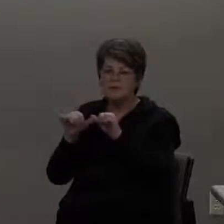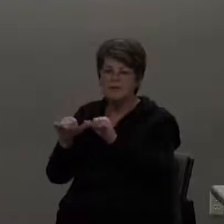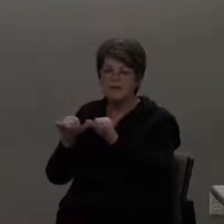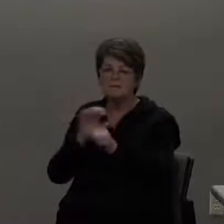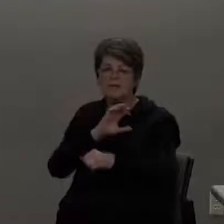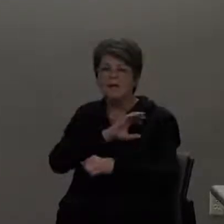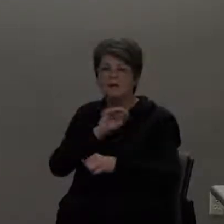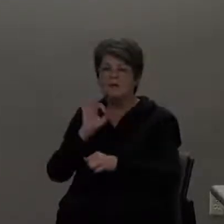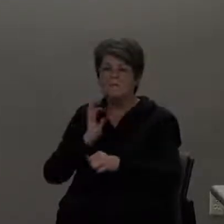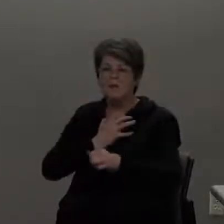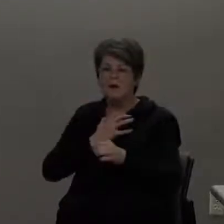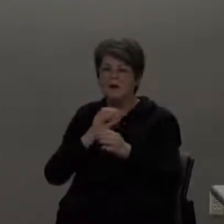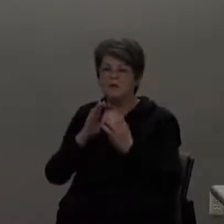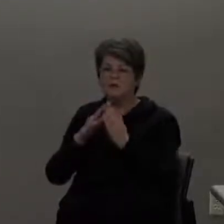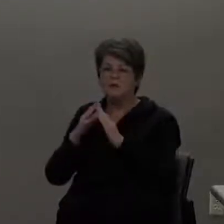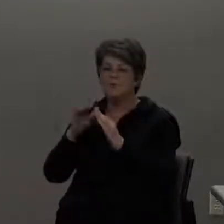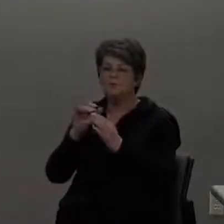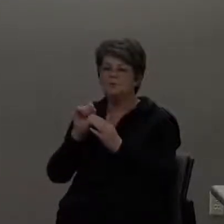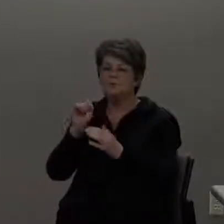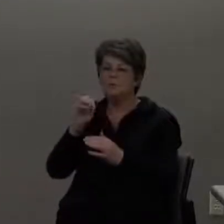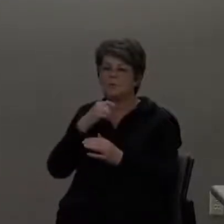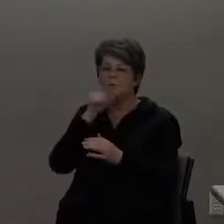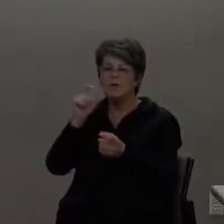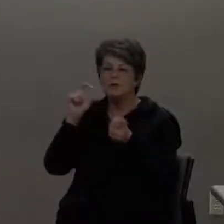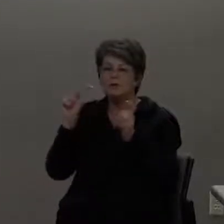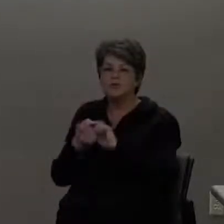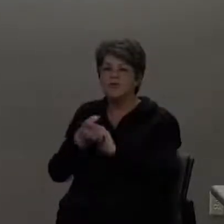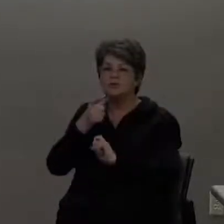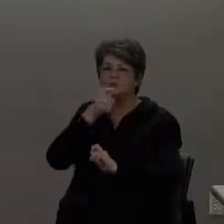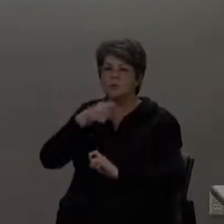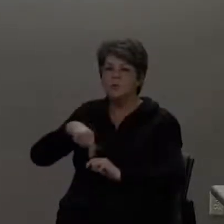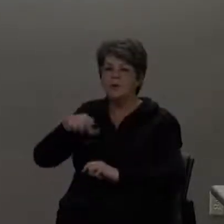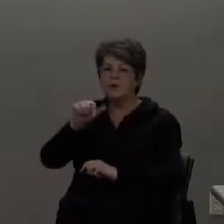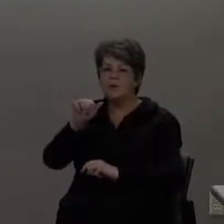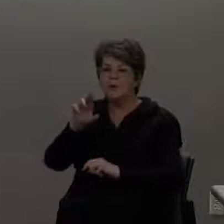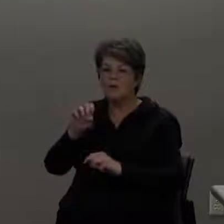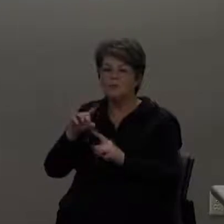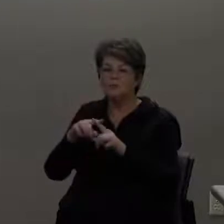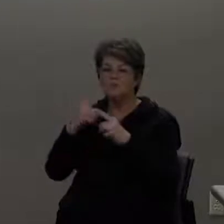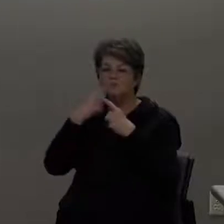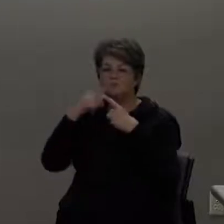of our community so that we're not changing who we are to achieve success.